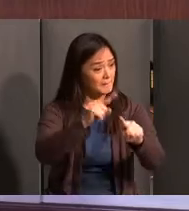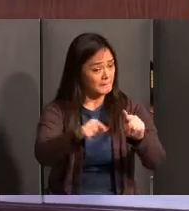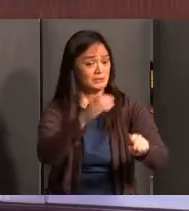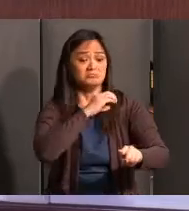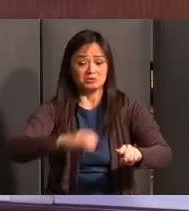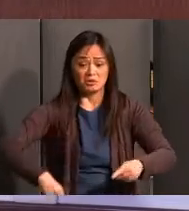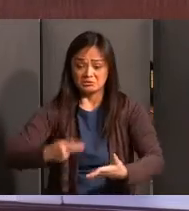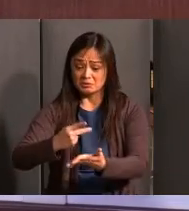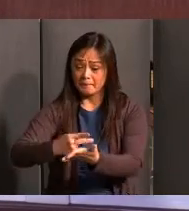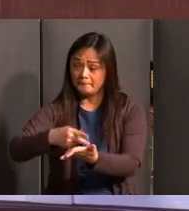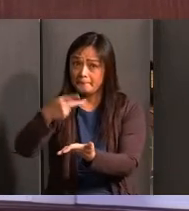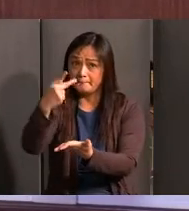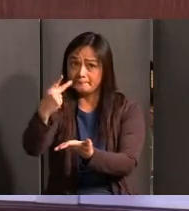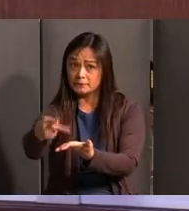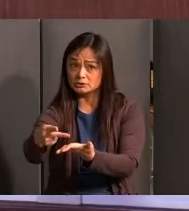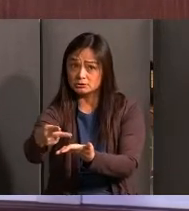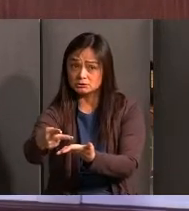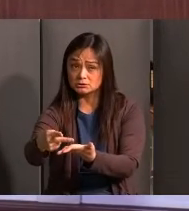look at this.